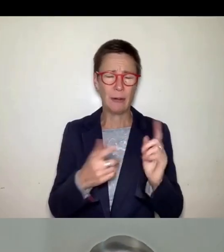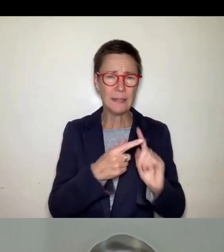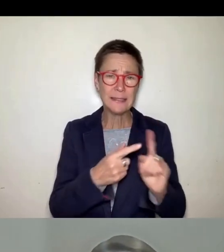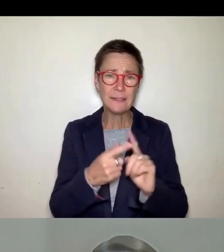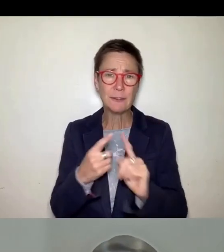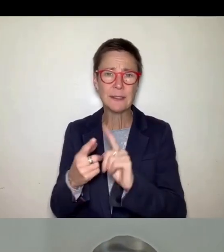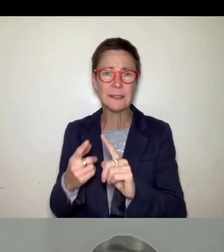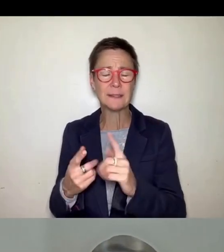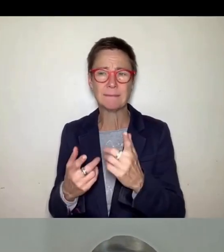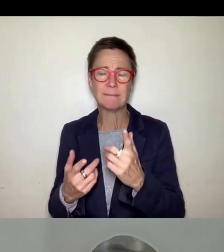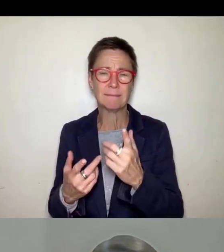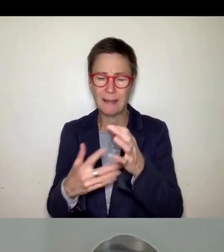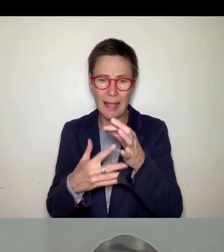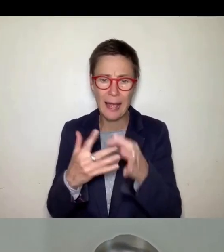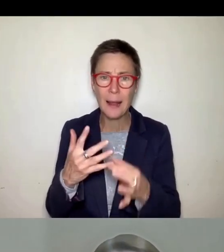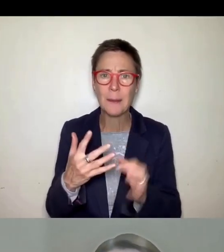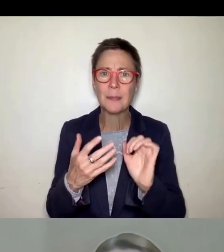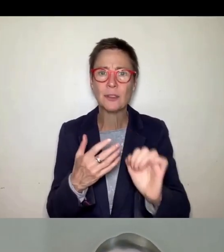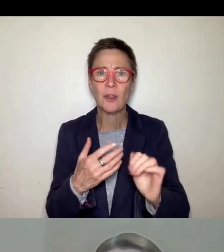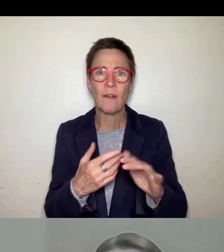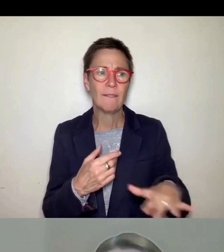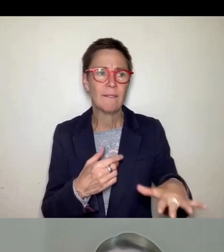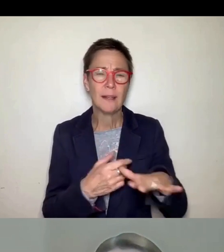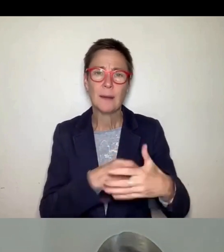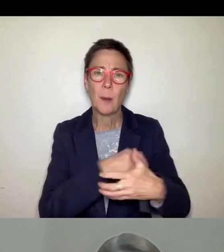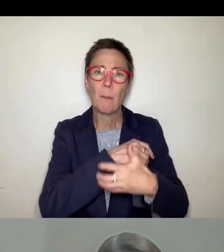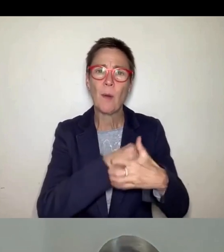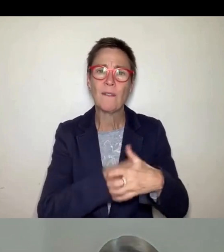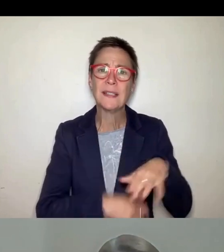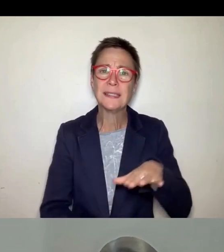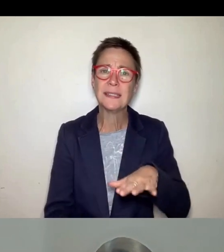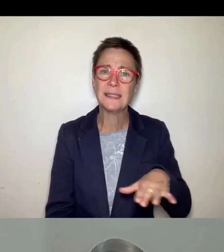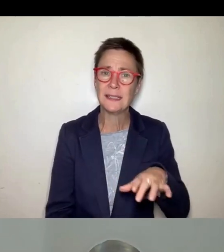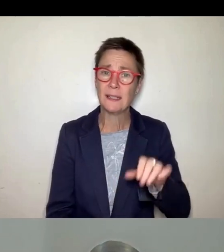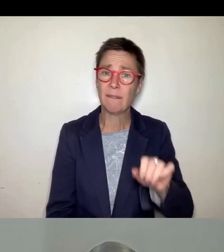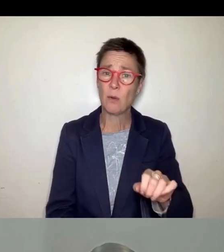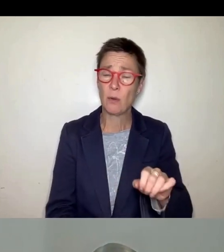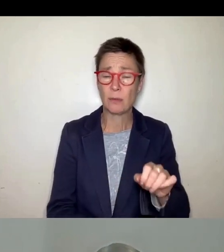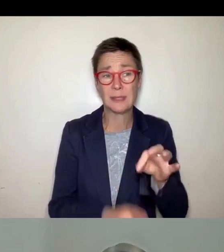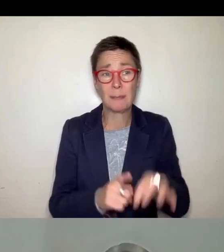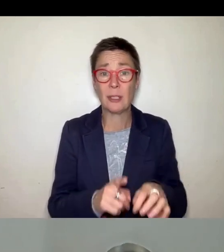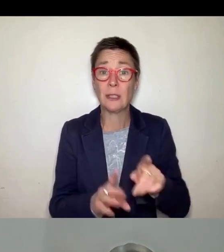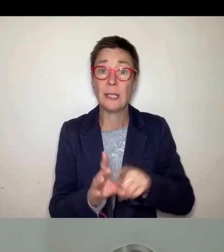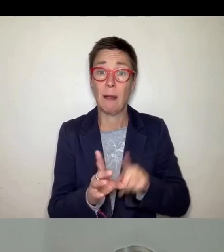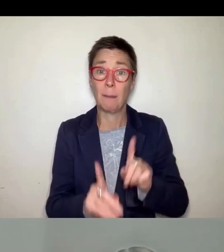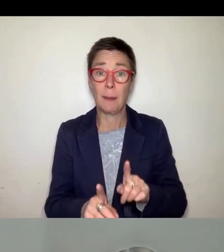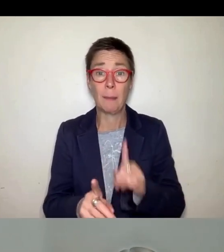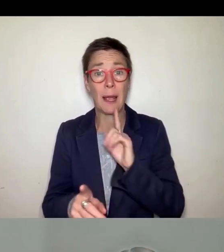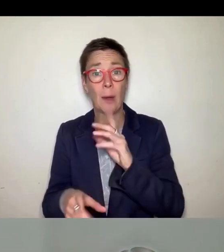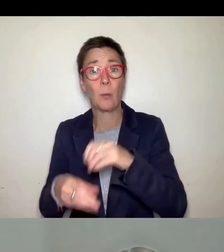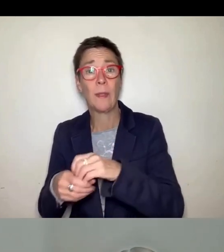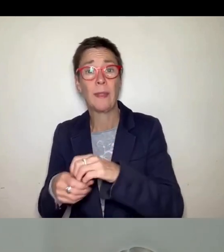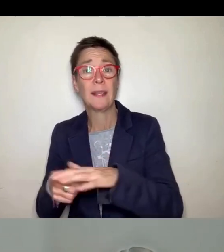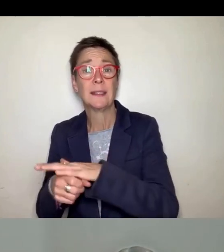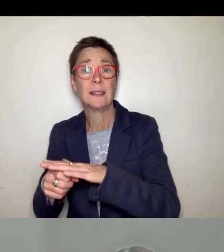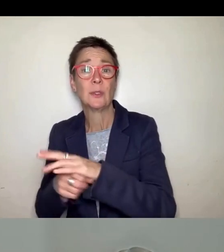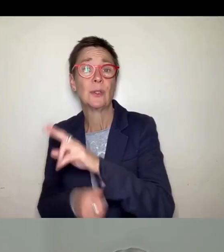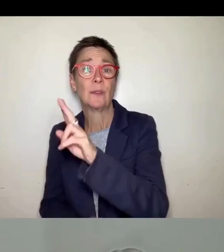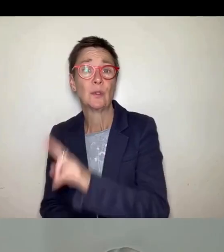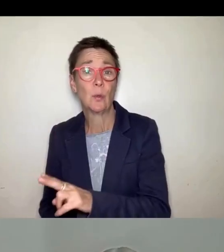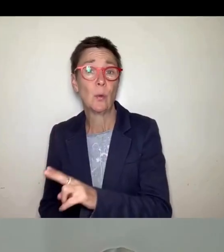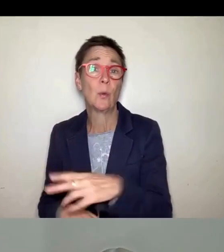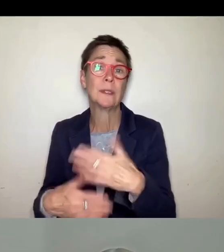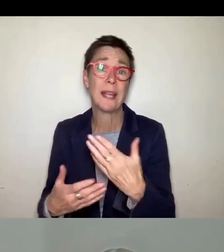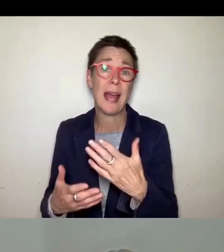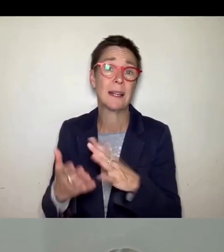of facets of kind of poverty, particularly for young people and within school context and within cultural venues